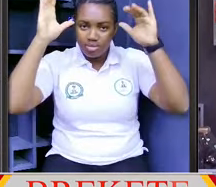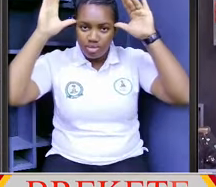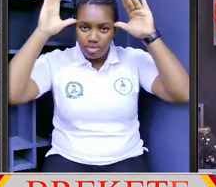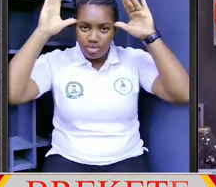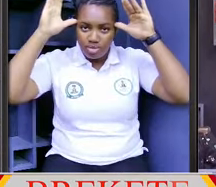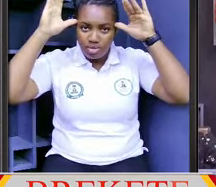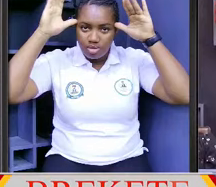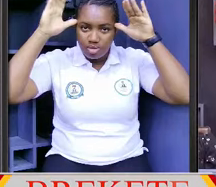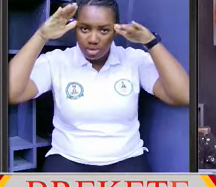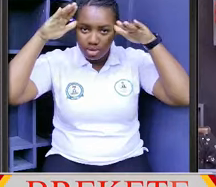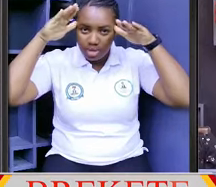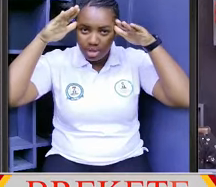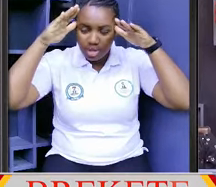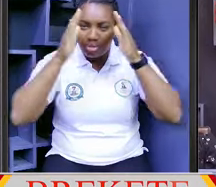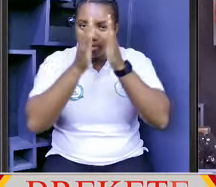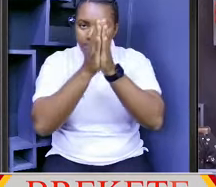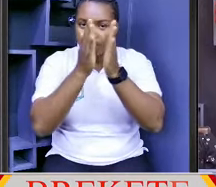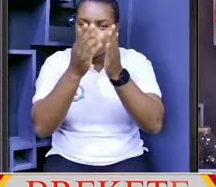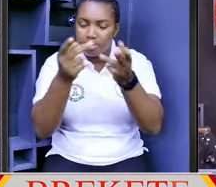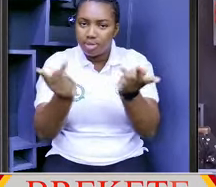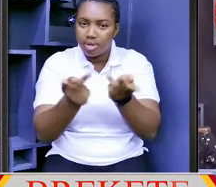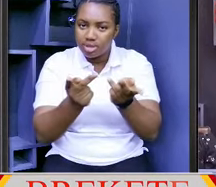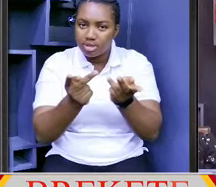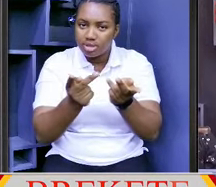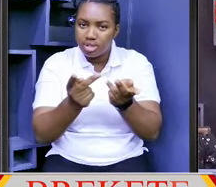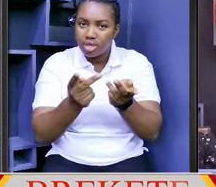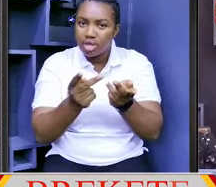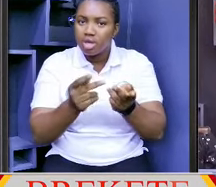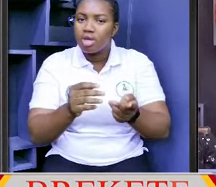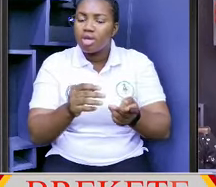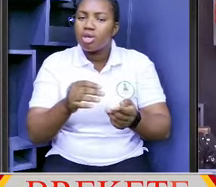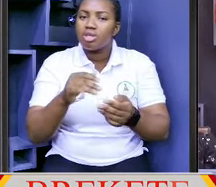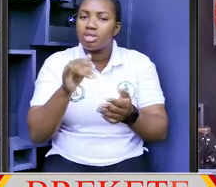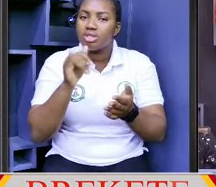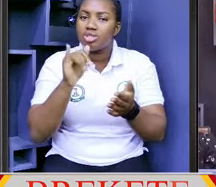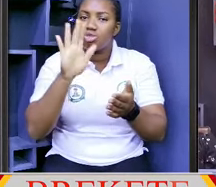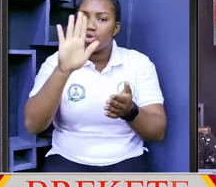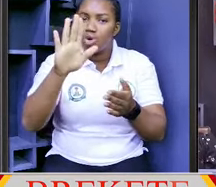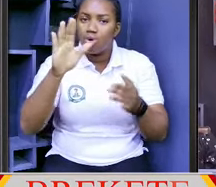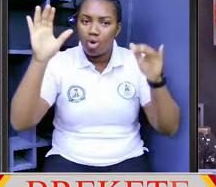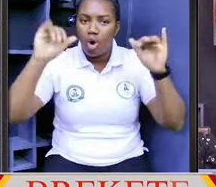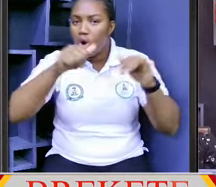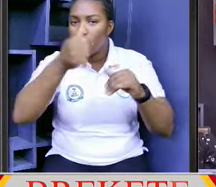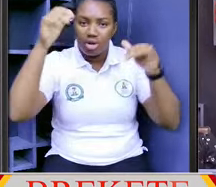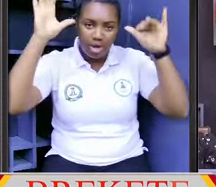The central mosque where people they pray, your Muslim brothers no fit help you?